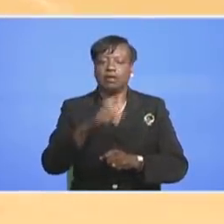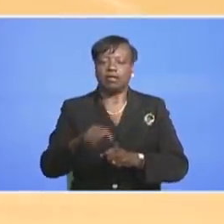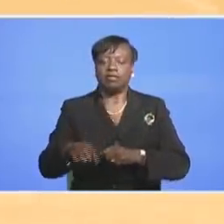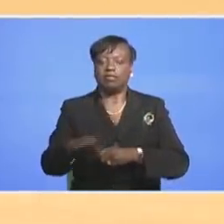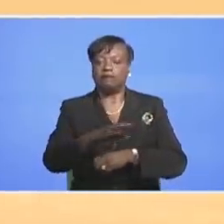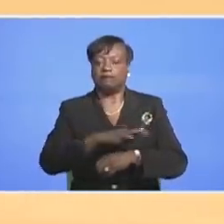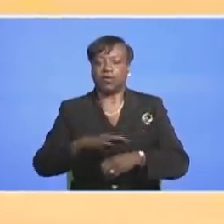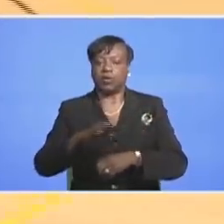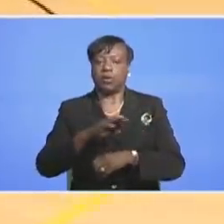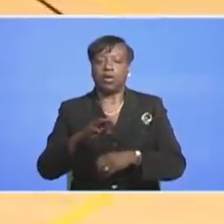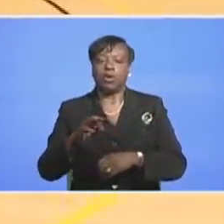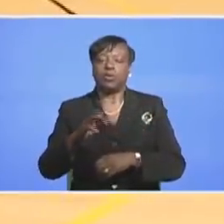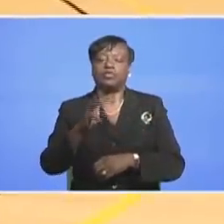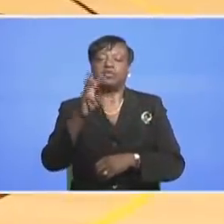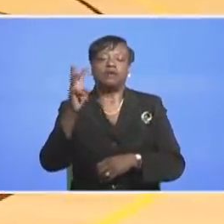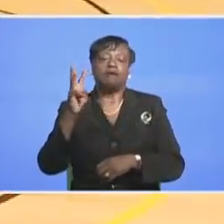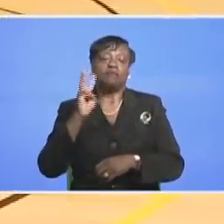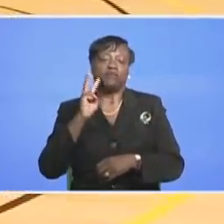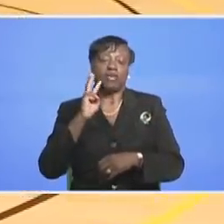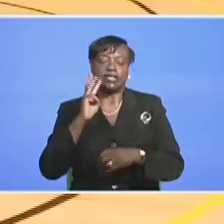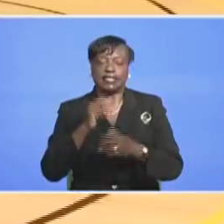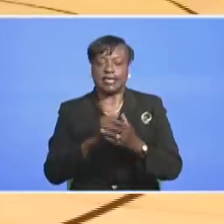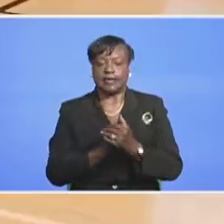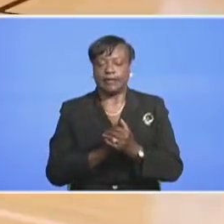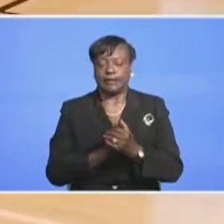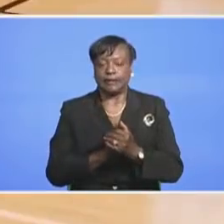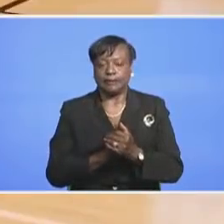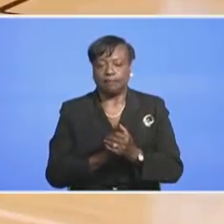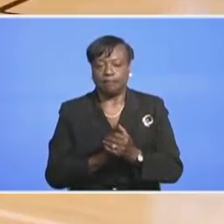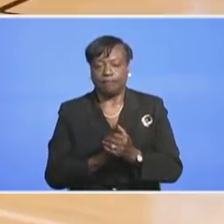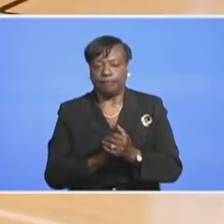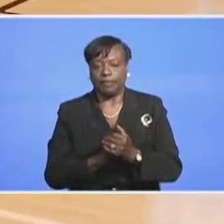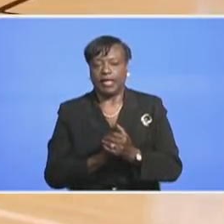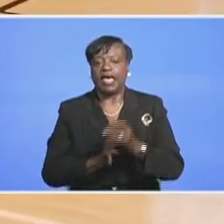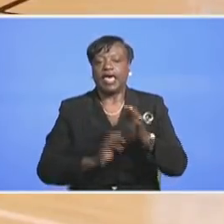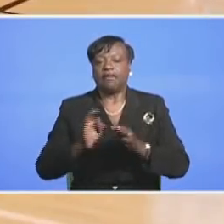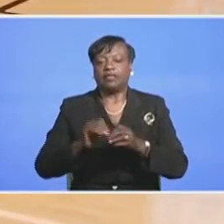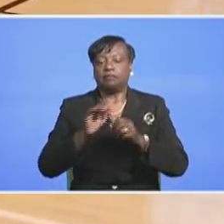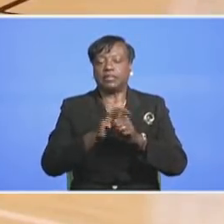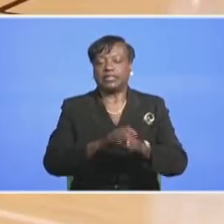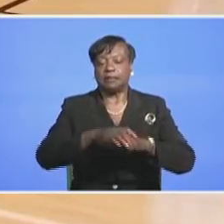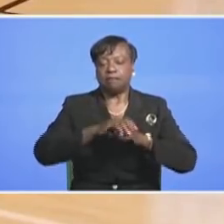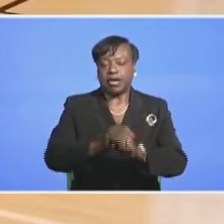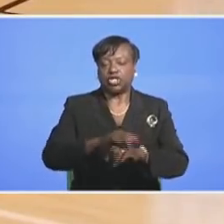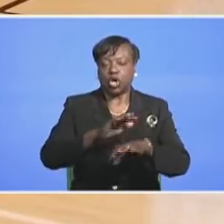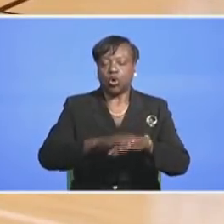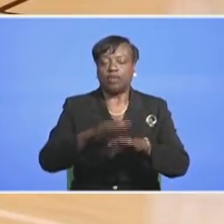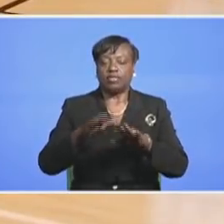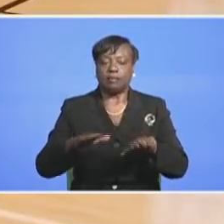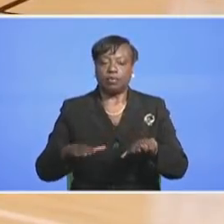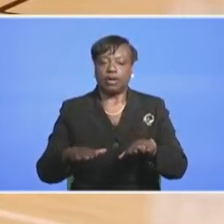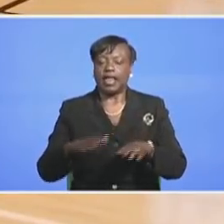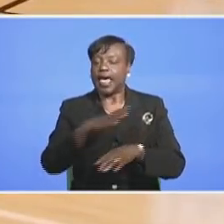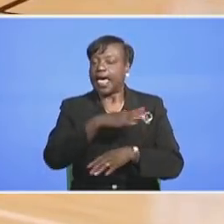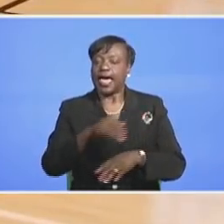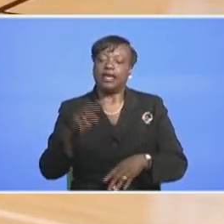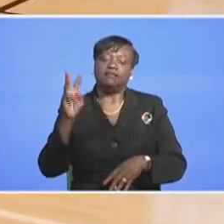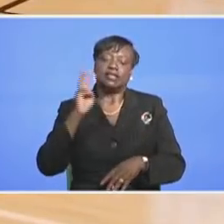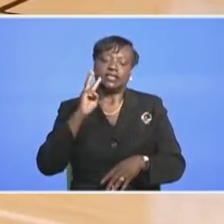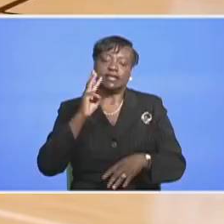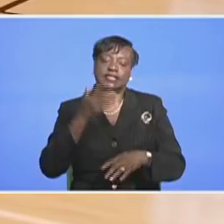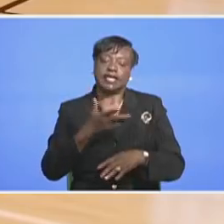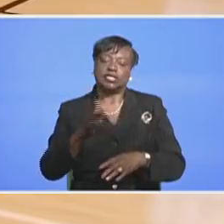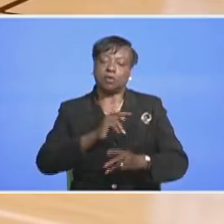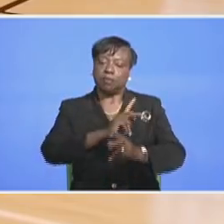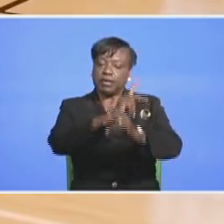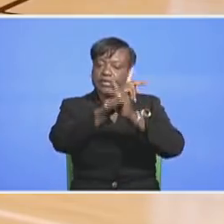be there to protect the lane for them and knowing Wade Watson's style of play. If they put a little bit of pressure on the ball and Waltia is there to protect the rim,